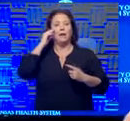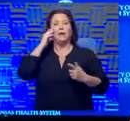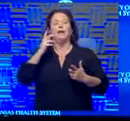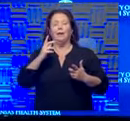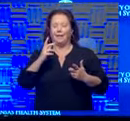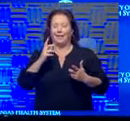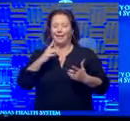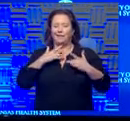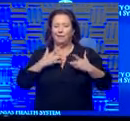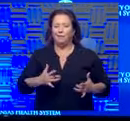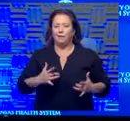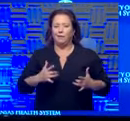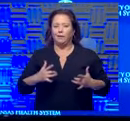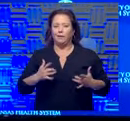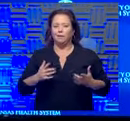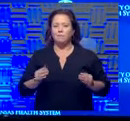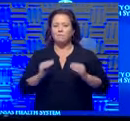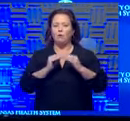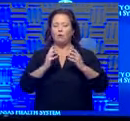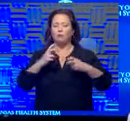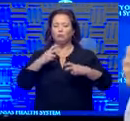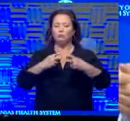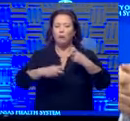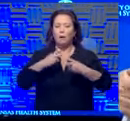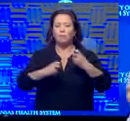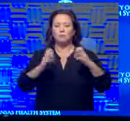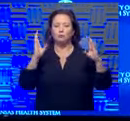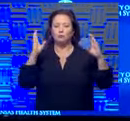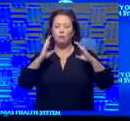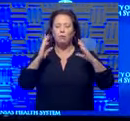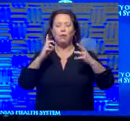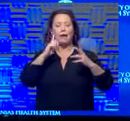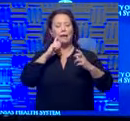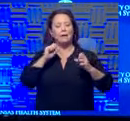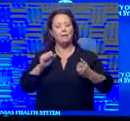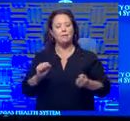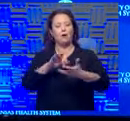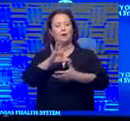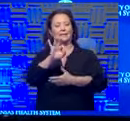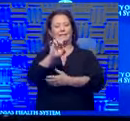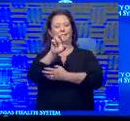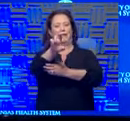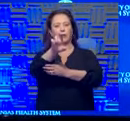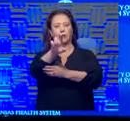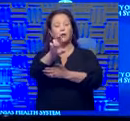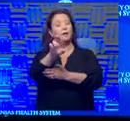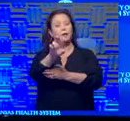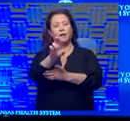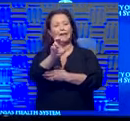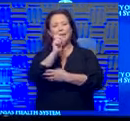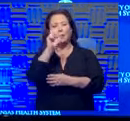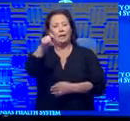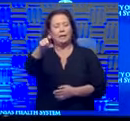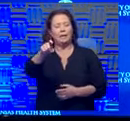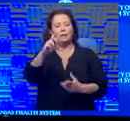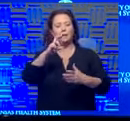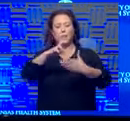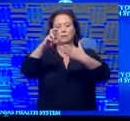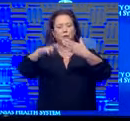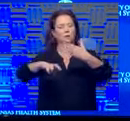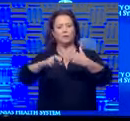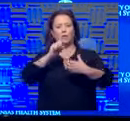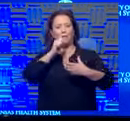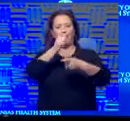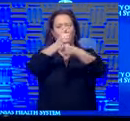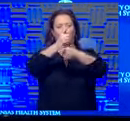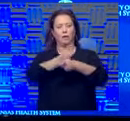more trouble, and they make people panic and have fear when they don't need to. Often because the results aren't